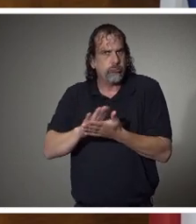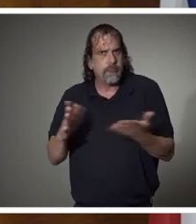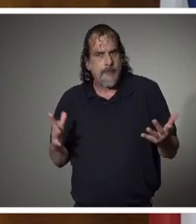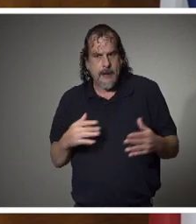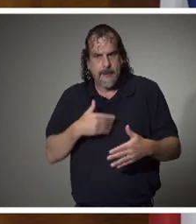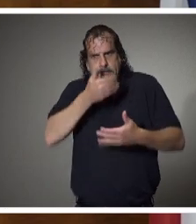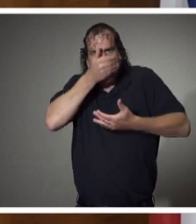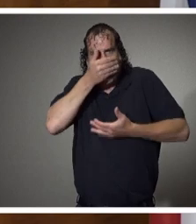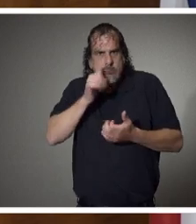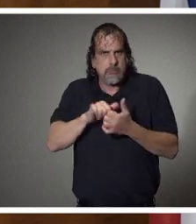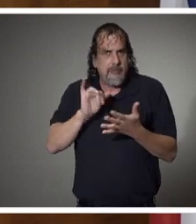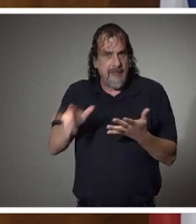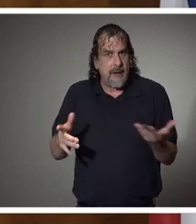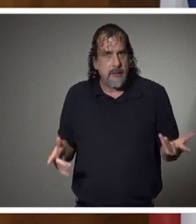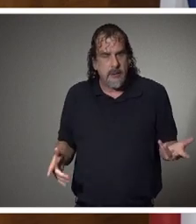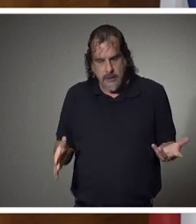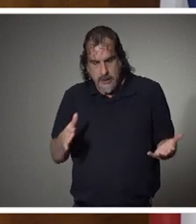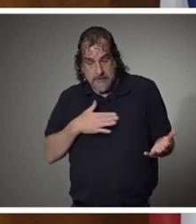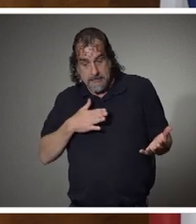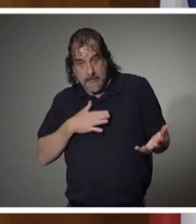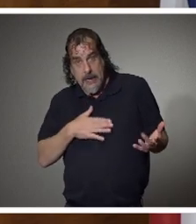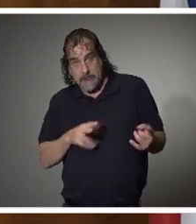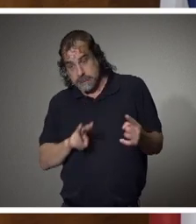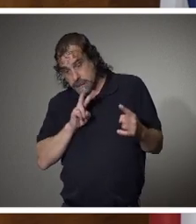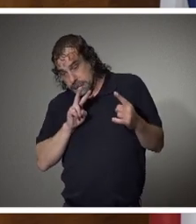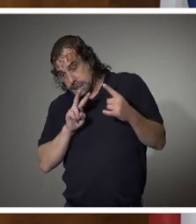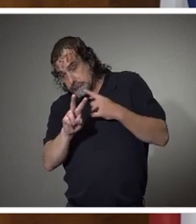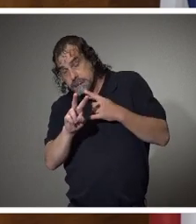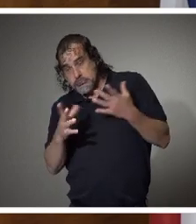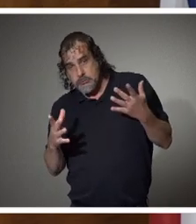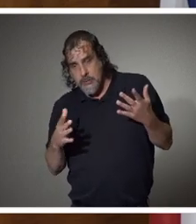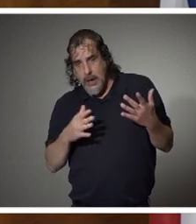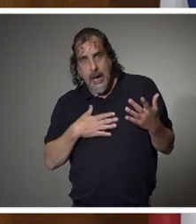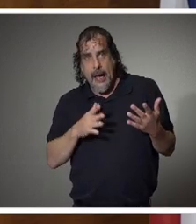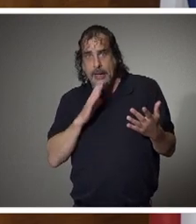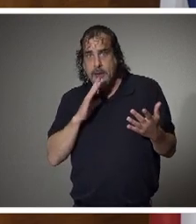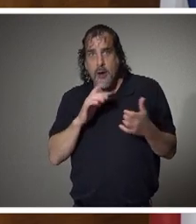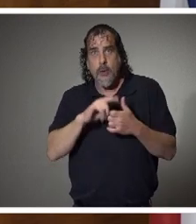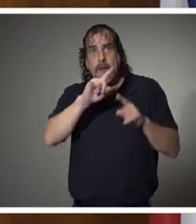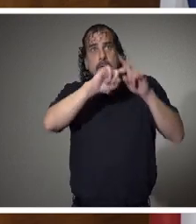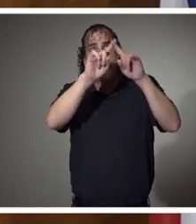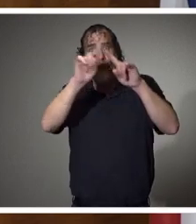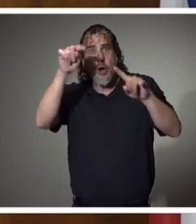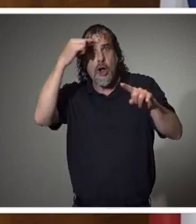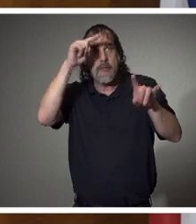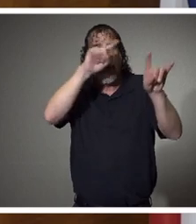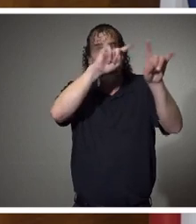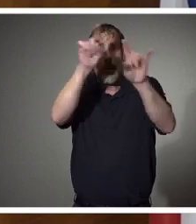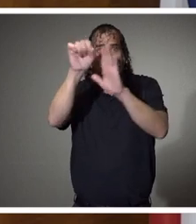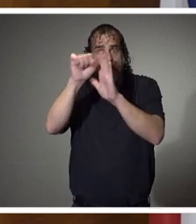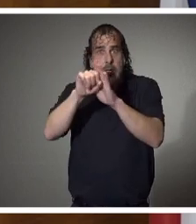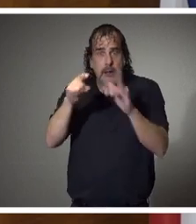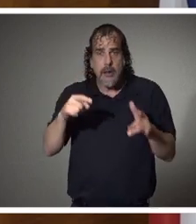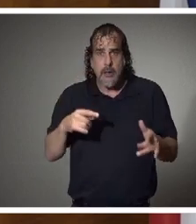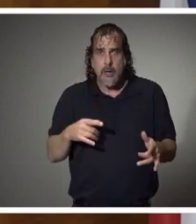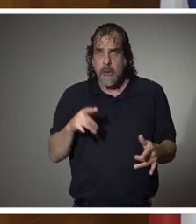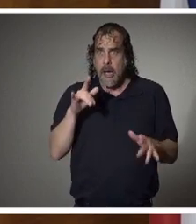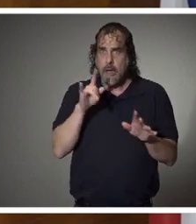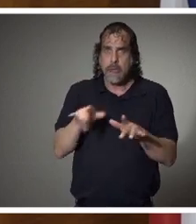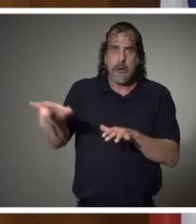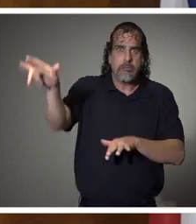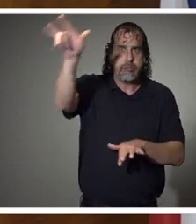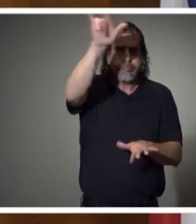necessary precautions. It is my view, and I talk to governors every single day, and I think this is becoming a consensus